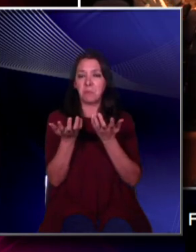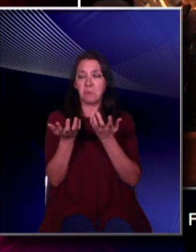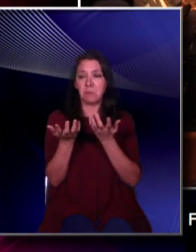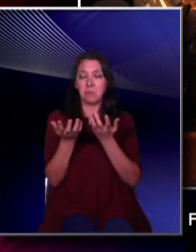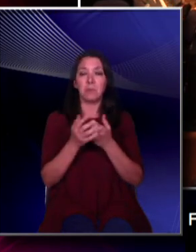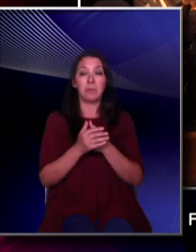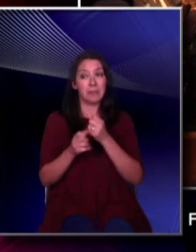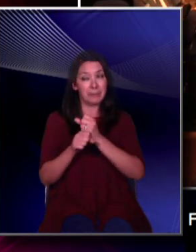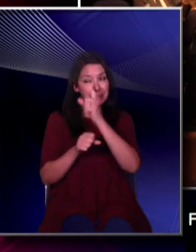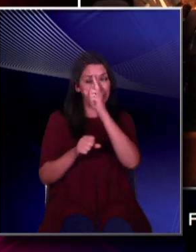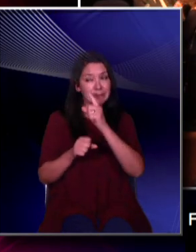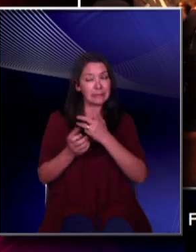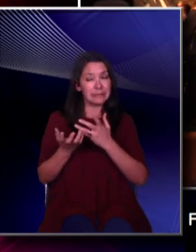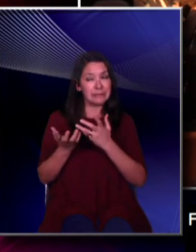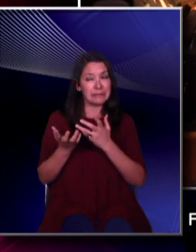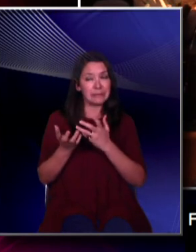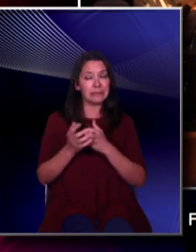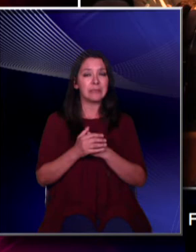Does that make sense?